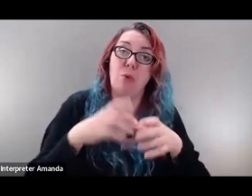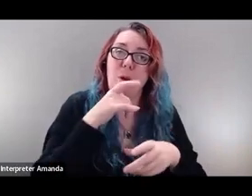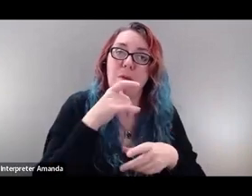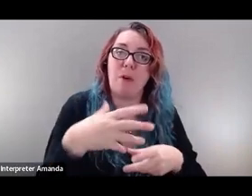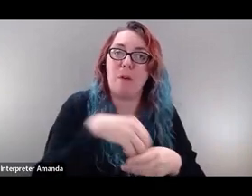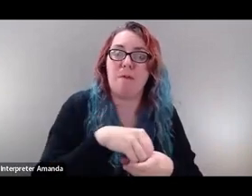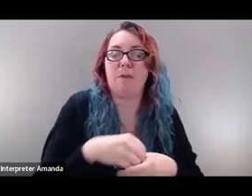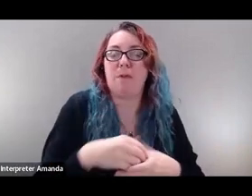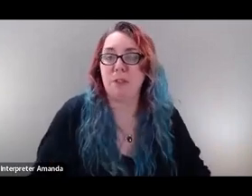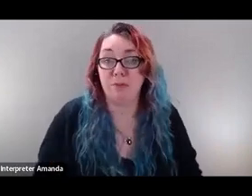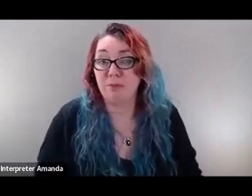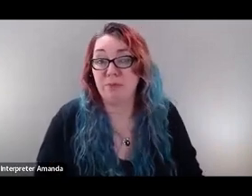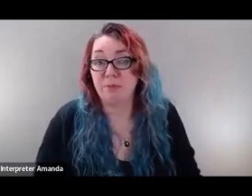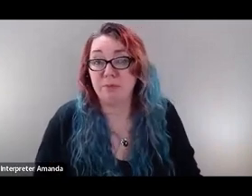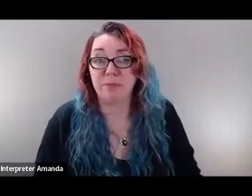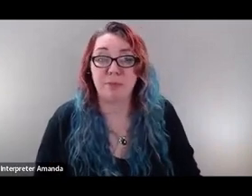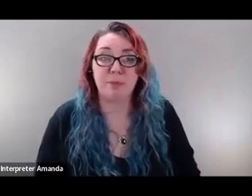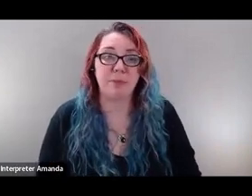Anju?